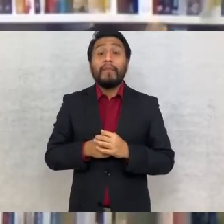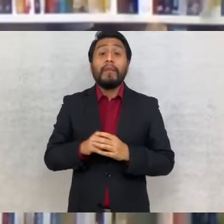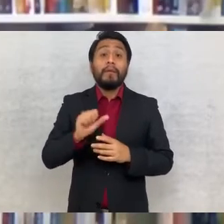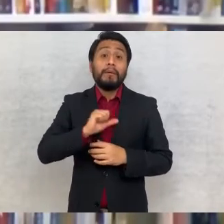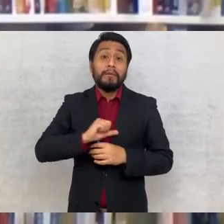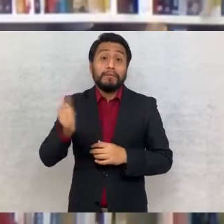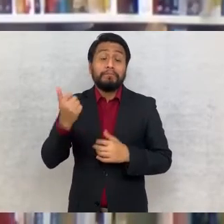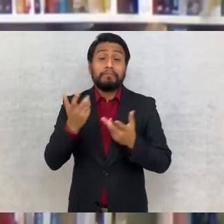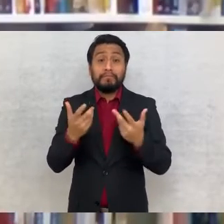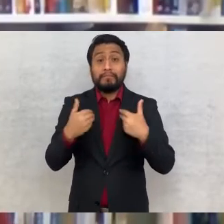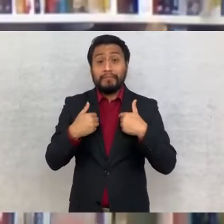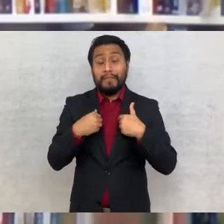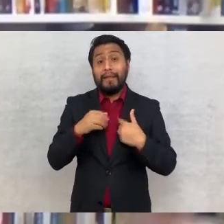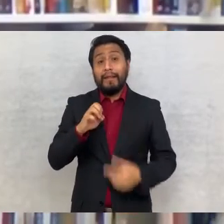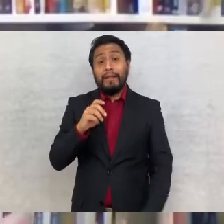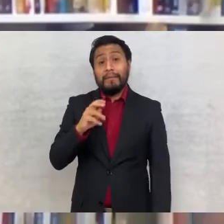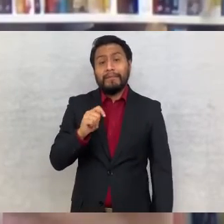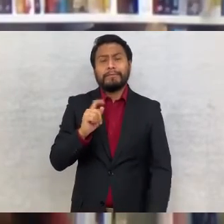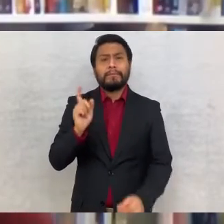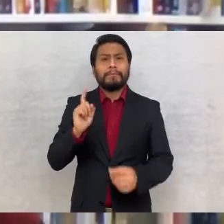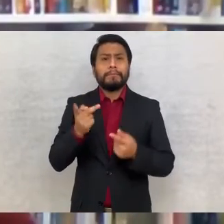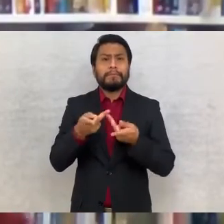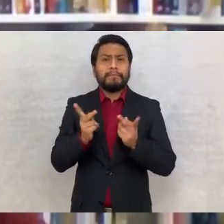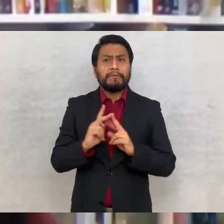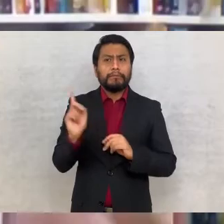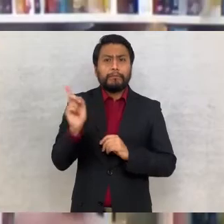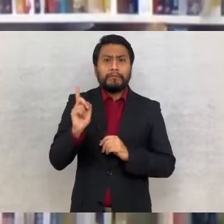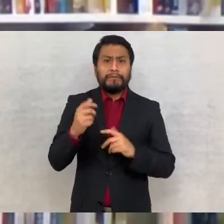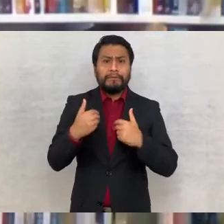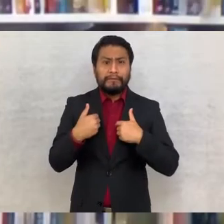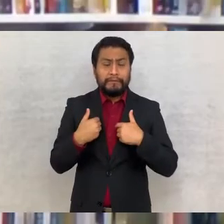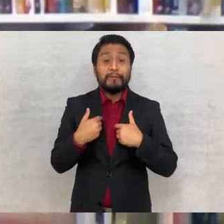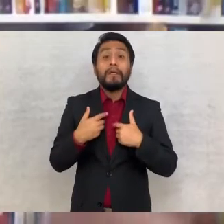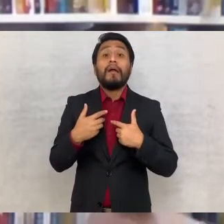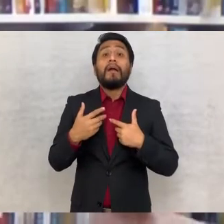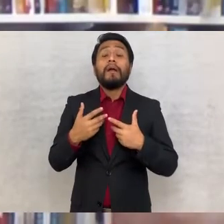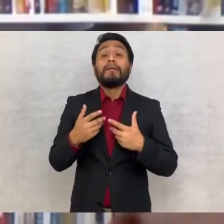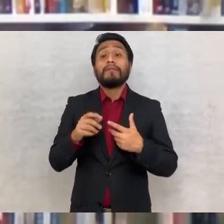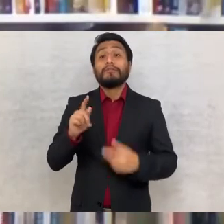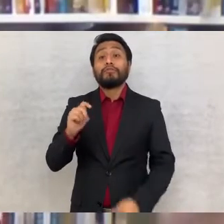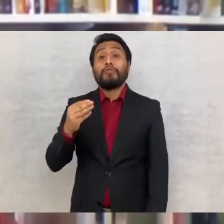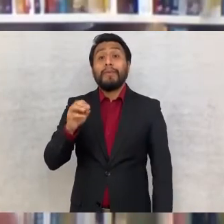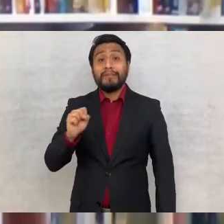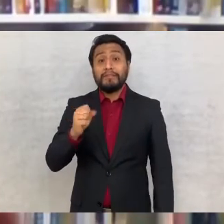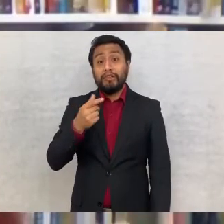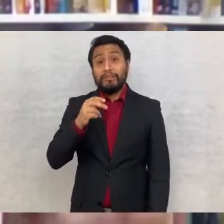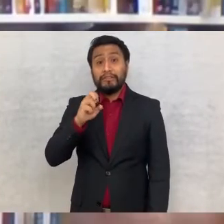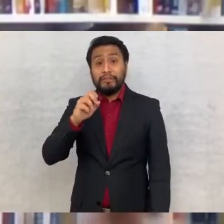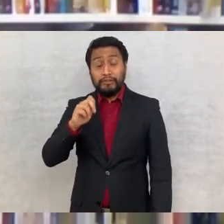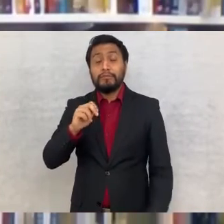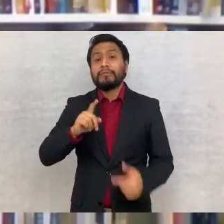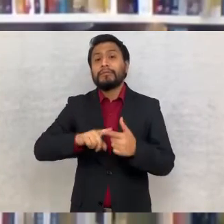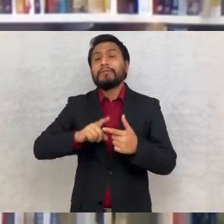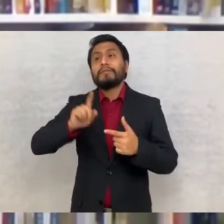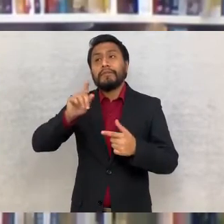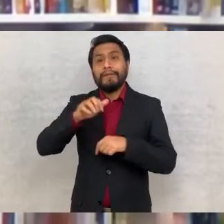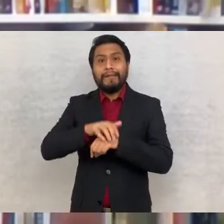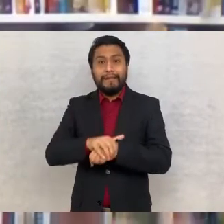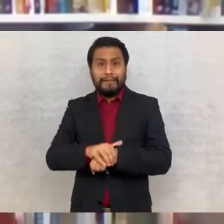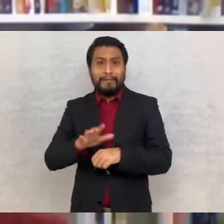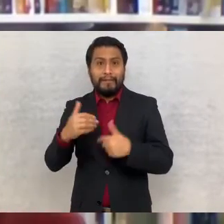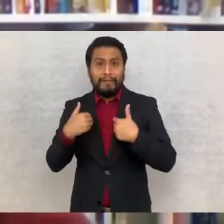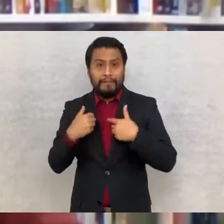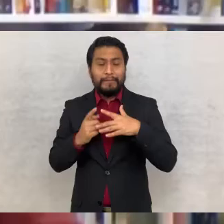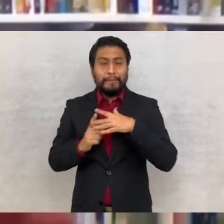well-being. And another common element is the place where these notions arise, which takes us back through Thomas More and Galton